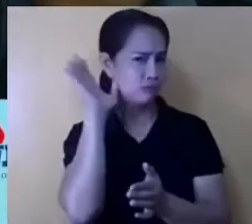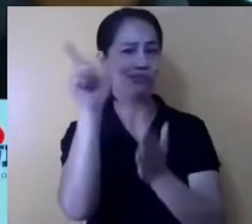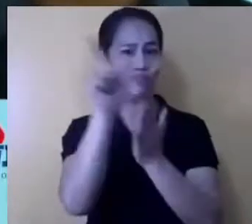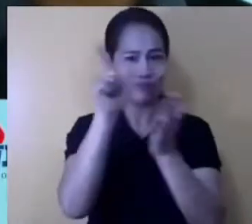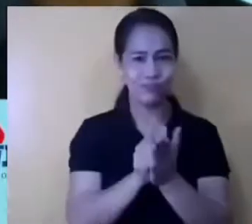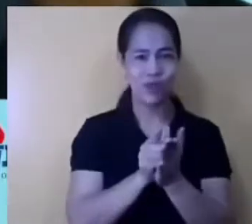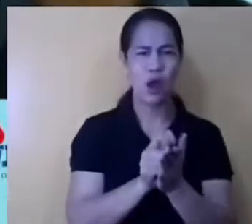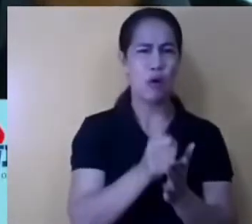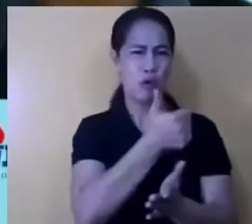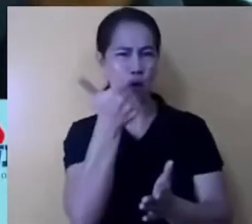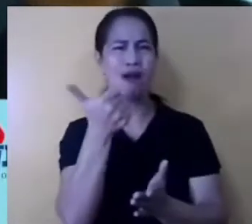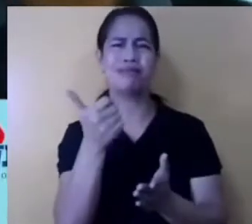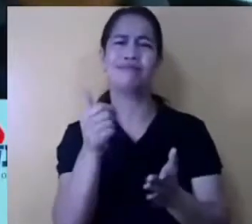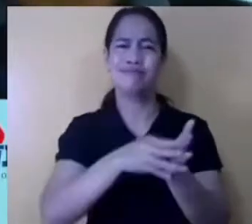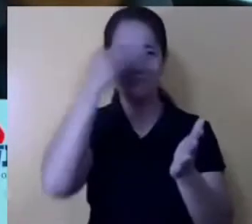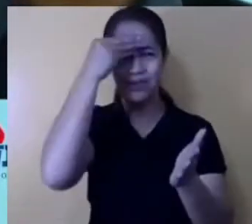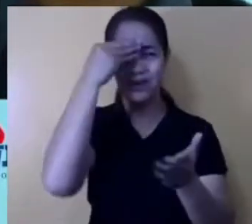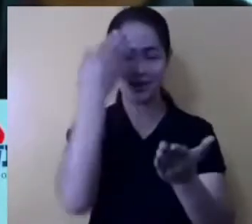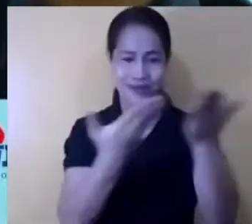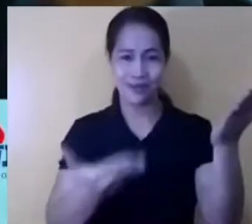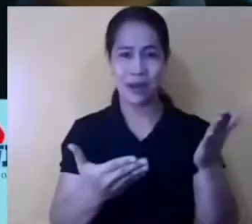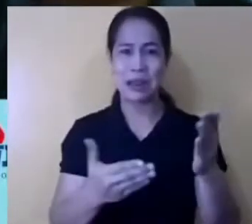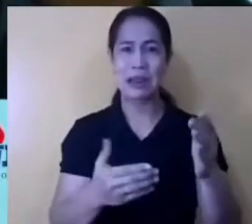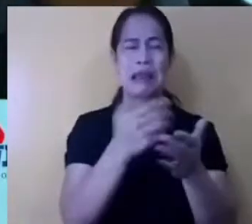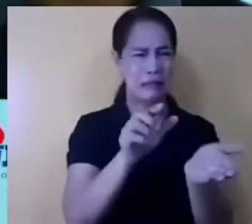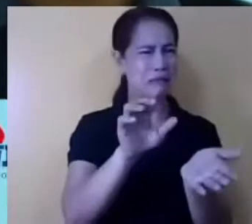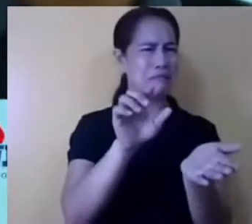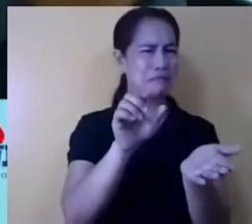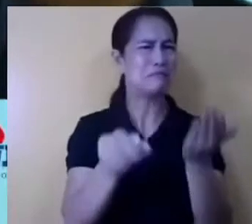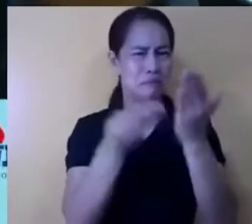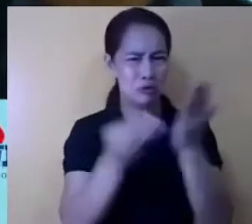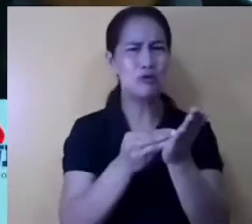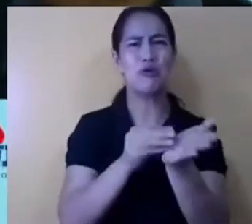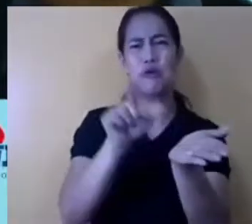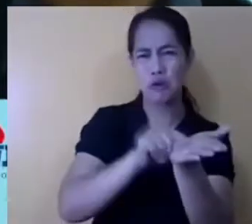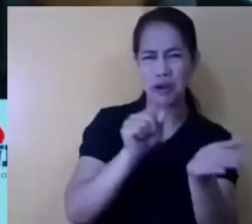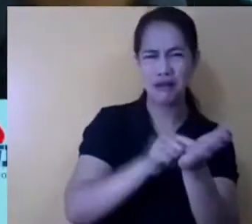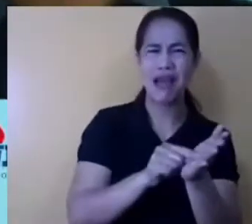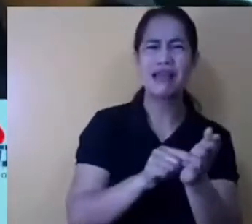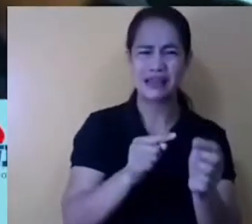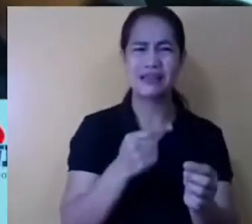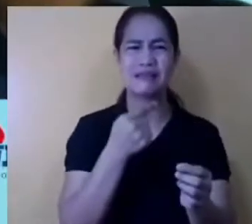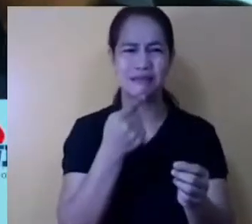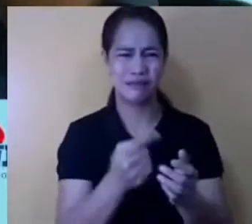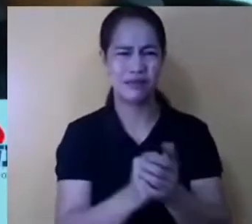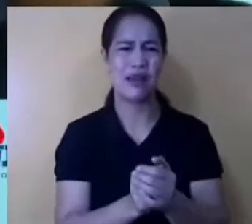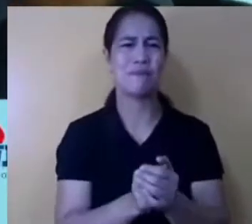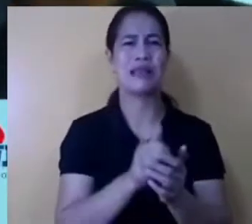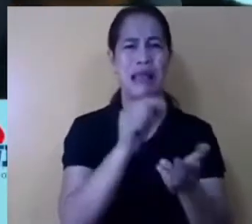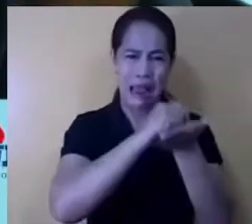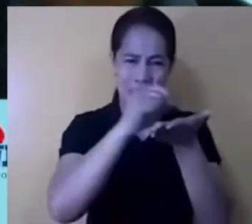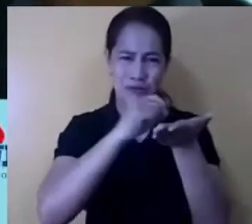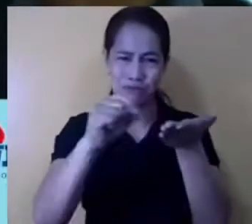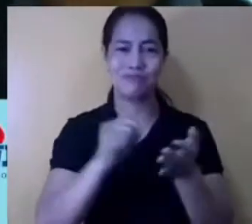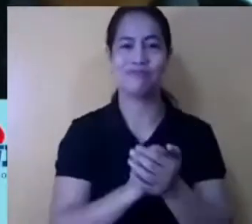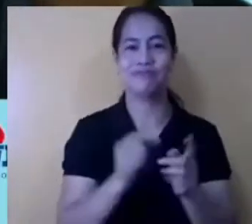learning materials, either in print or digital format. You just have to specify and provide annotations. For